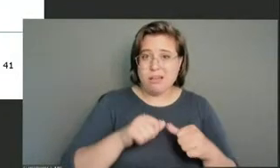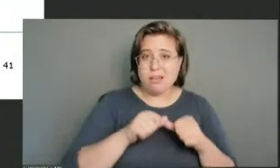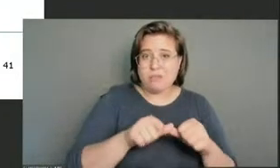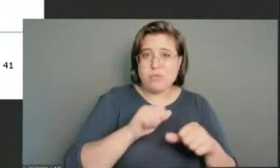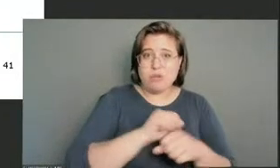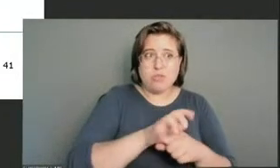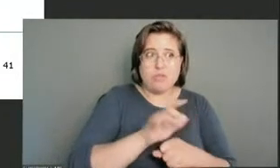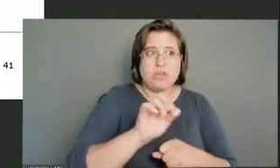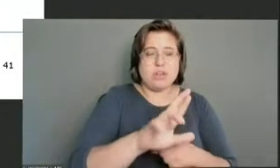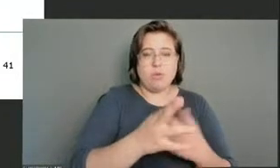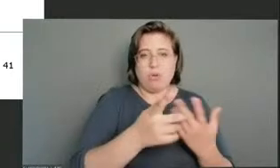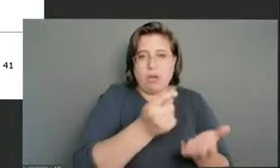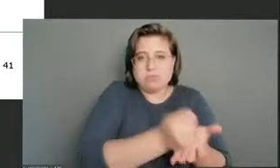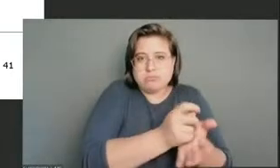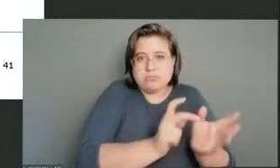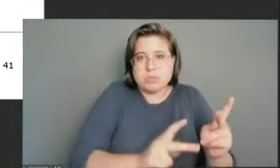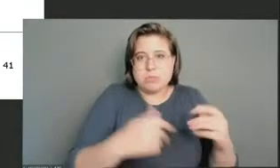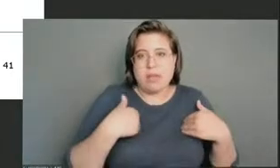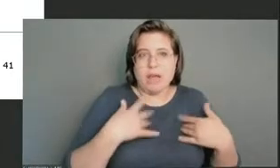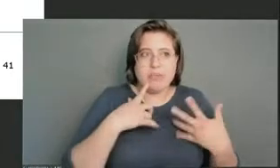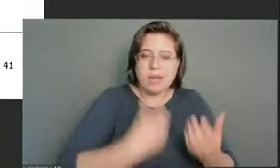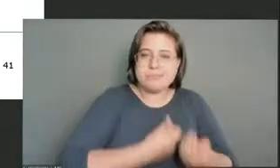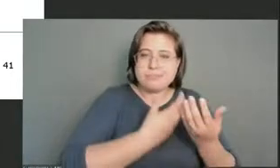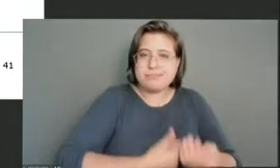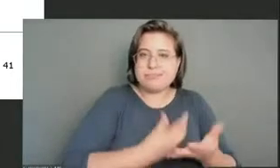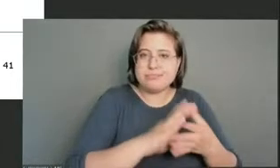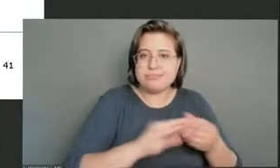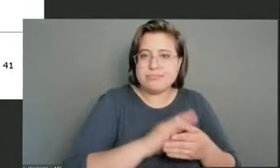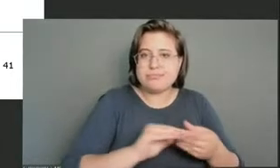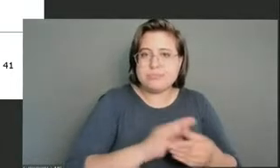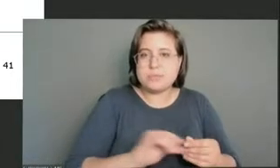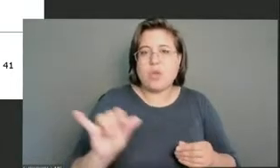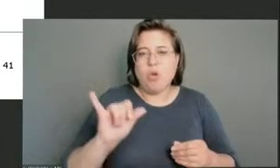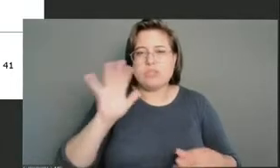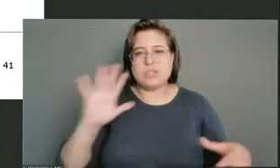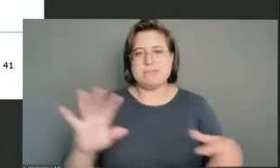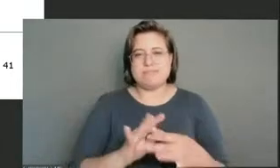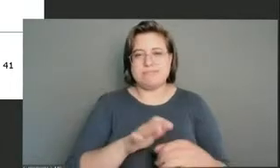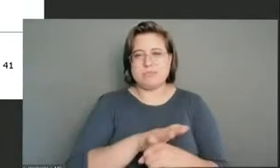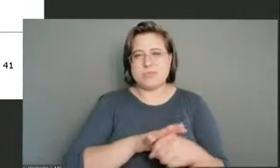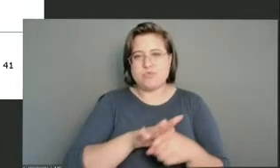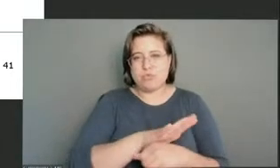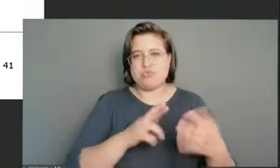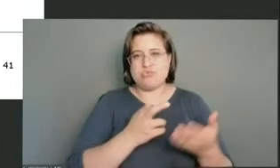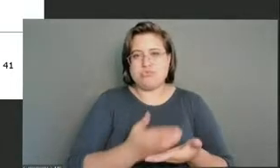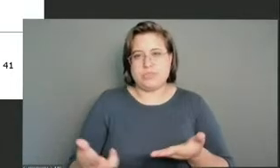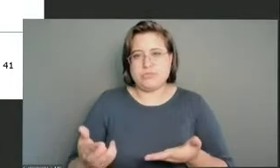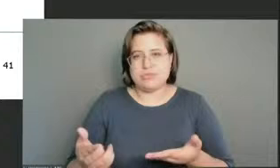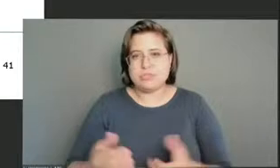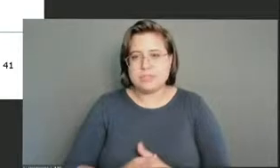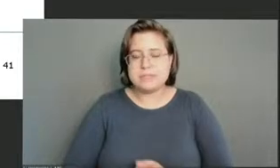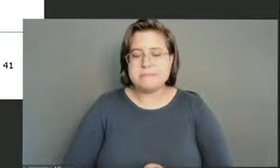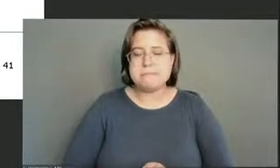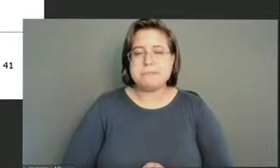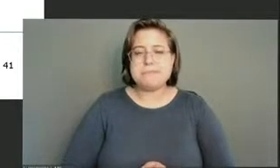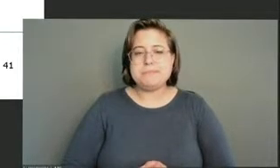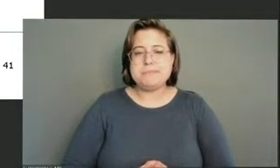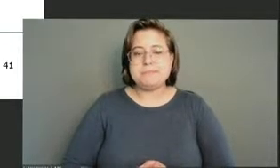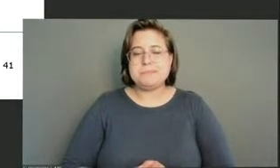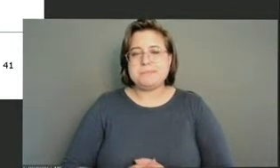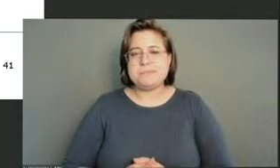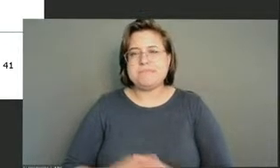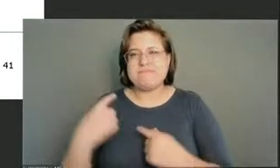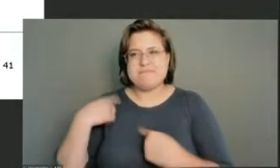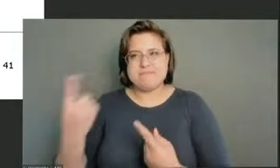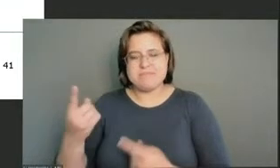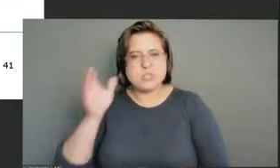long COVID, and that they can be connected to local resources. This is in direct response to concerns that we've heard by people